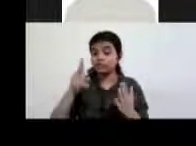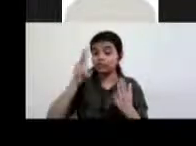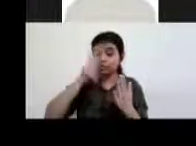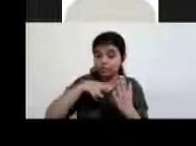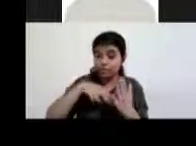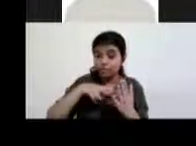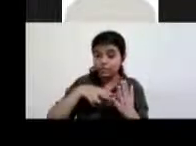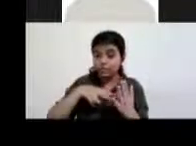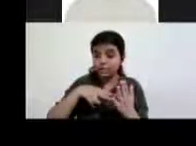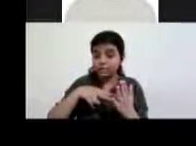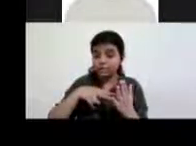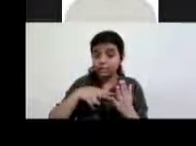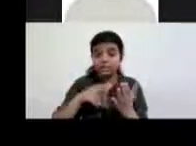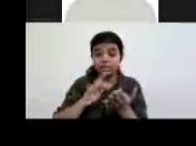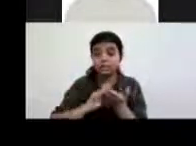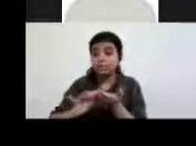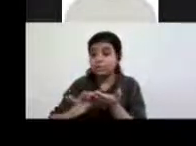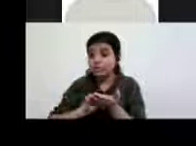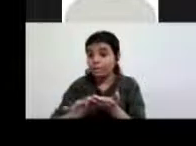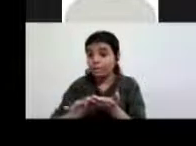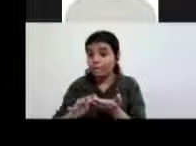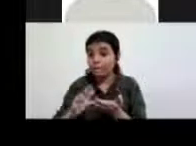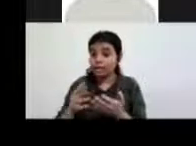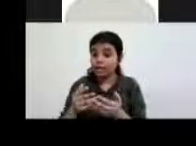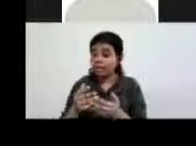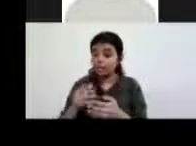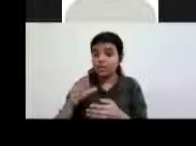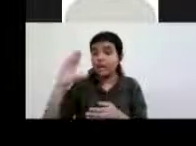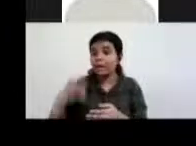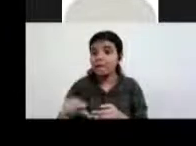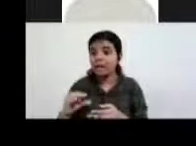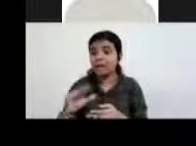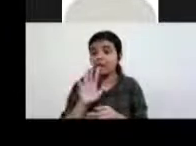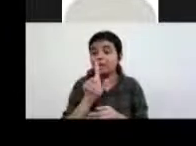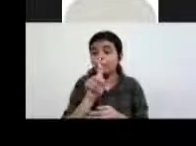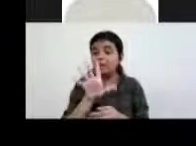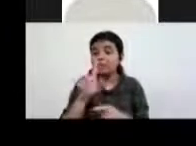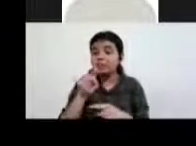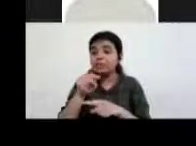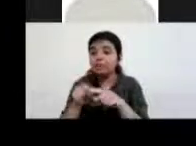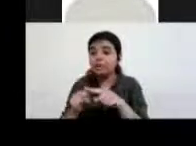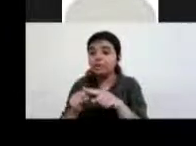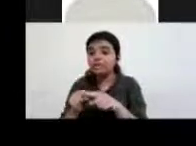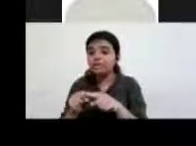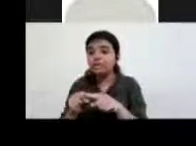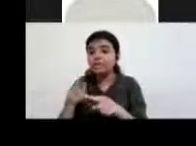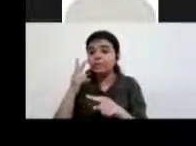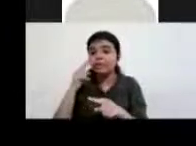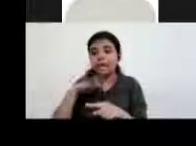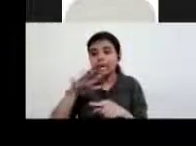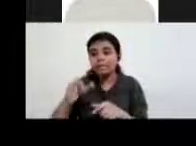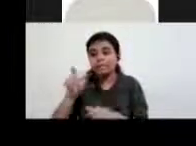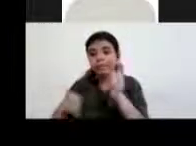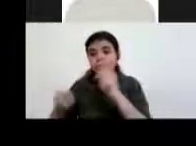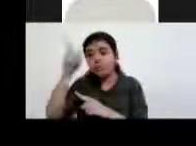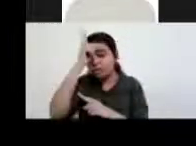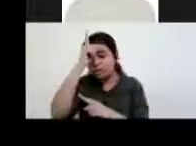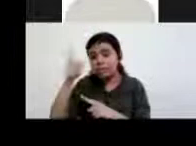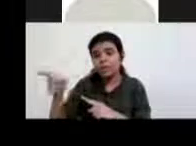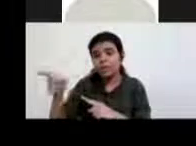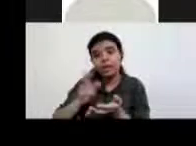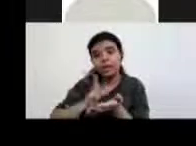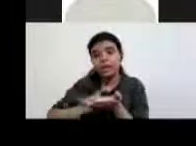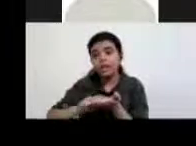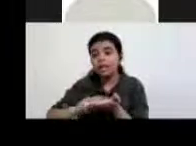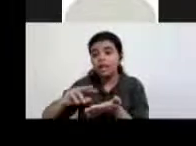being able to read Braille is very low. Only 15% of the blind people in Germany are able to read Braille at